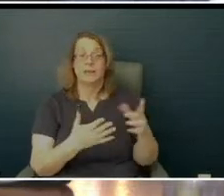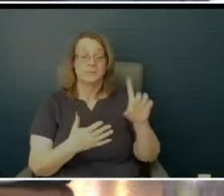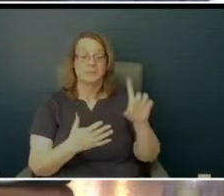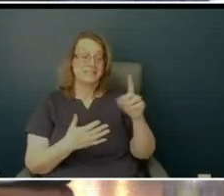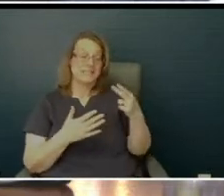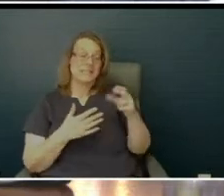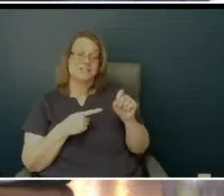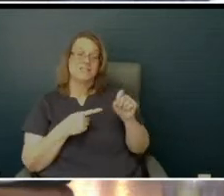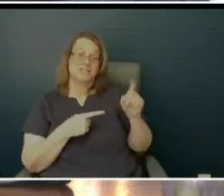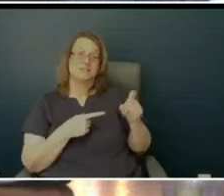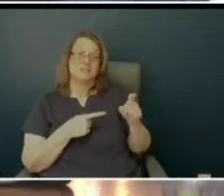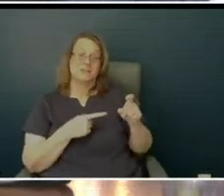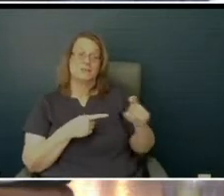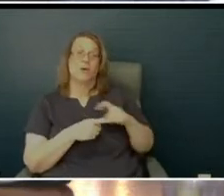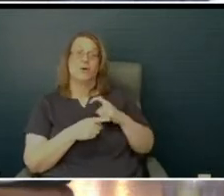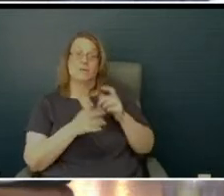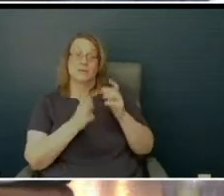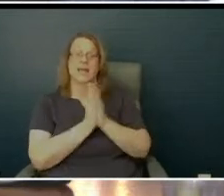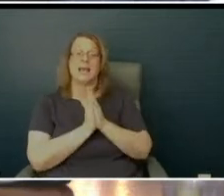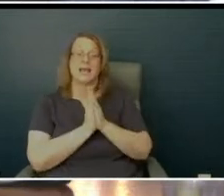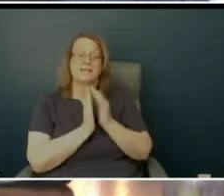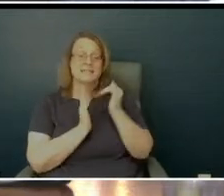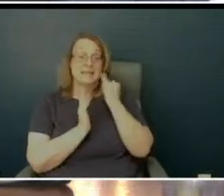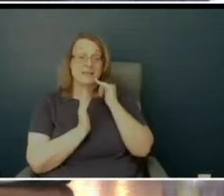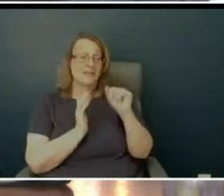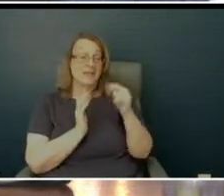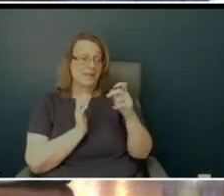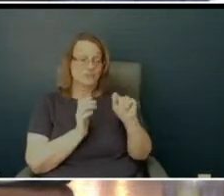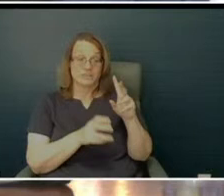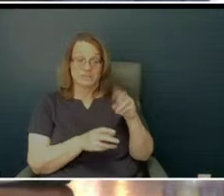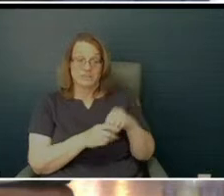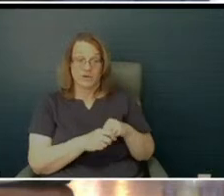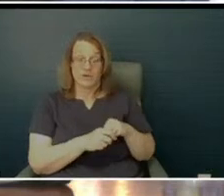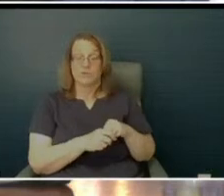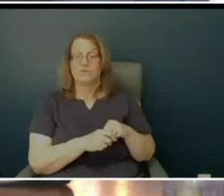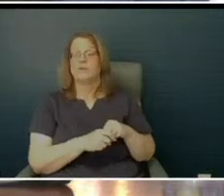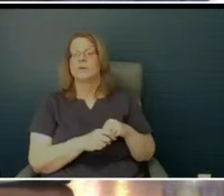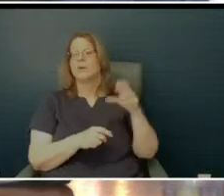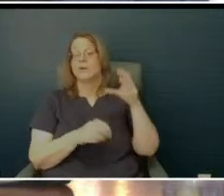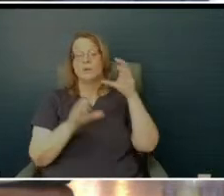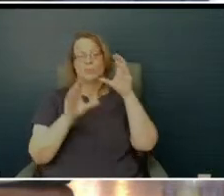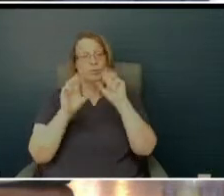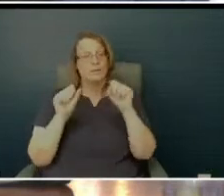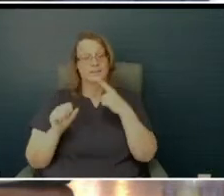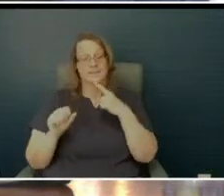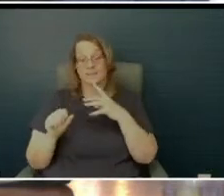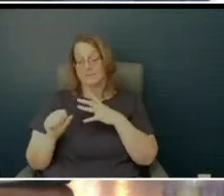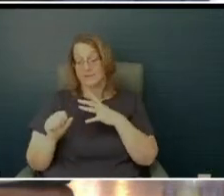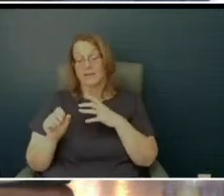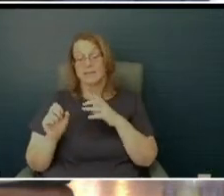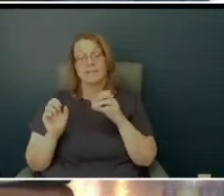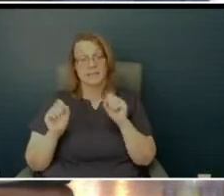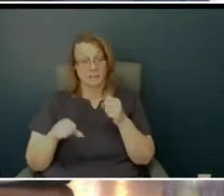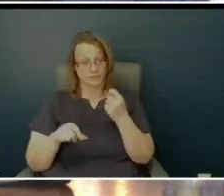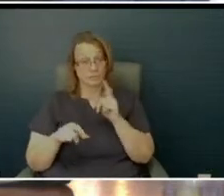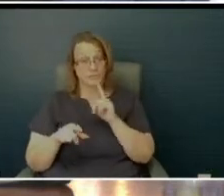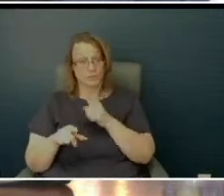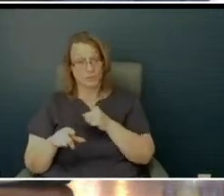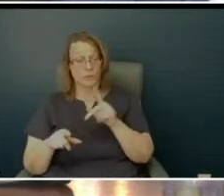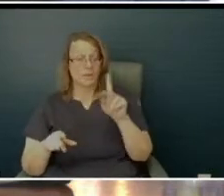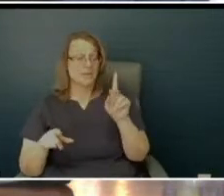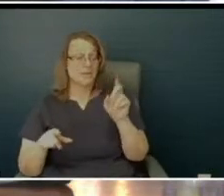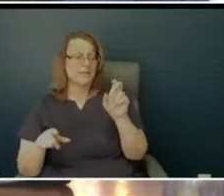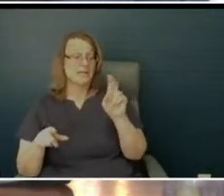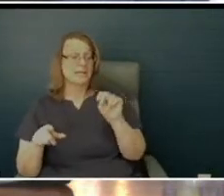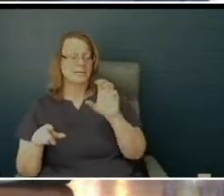a call if their agent was involved. And he said, fine, I understand. Can you just make sure that Ken, meaning Ken Cuccinelli,